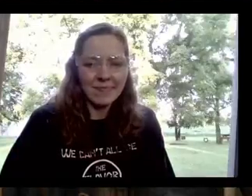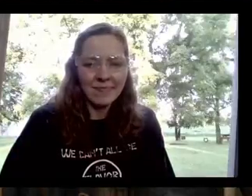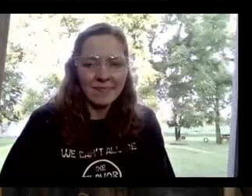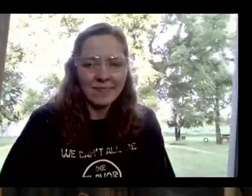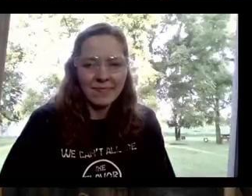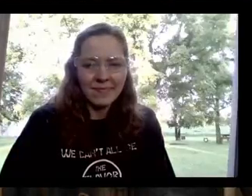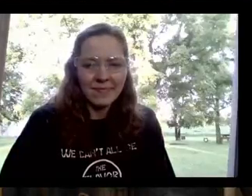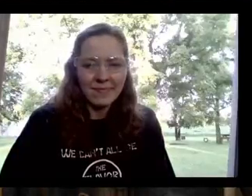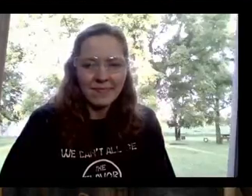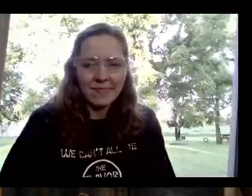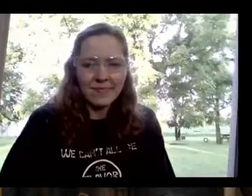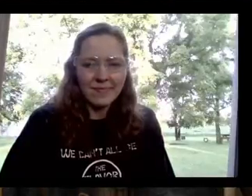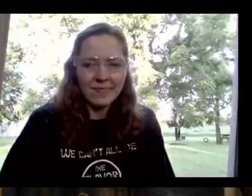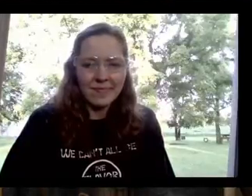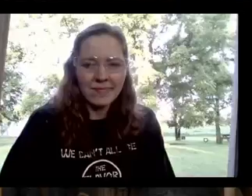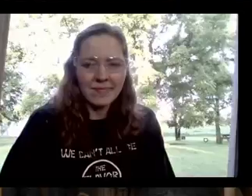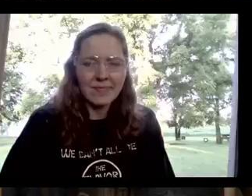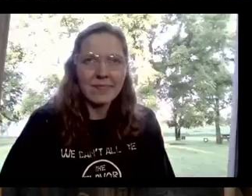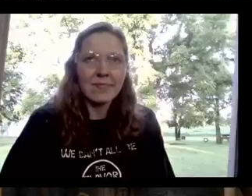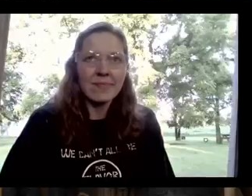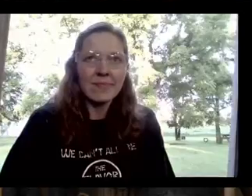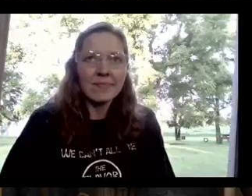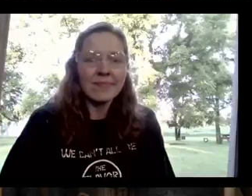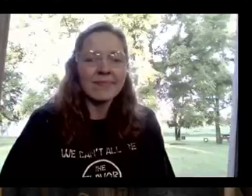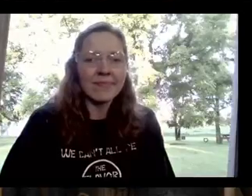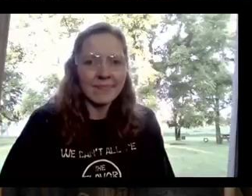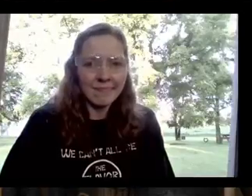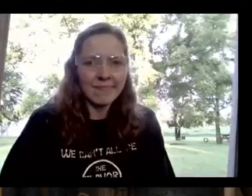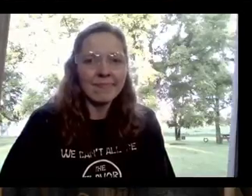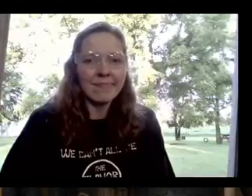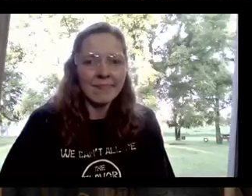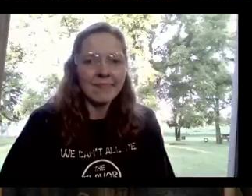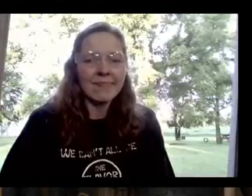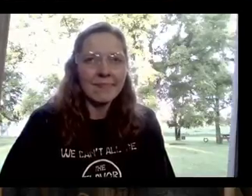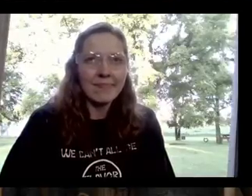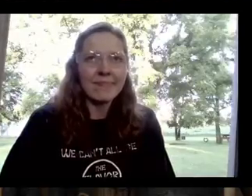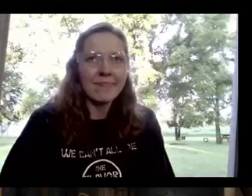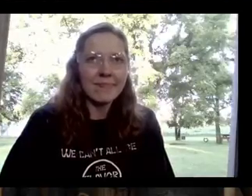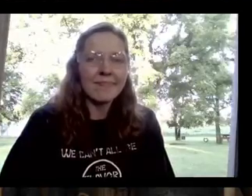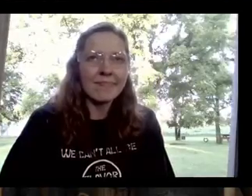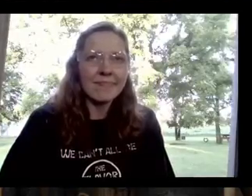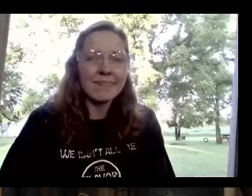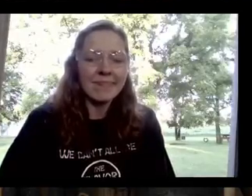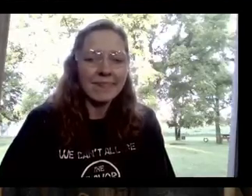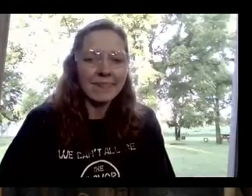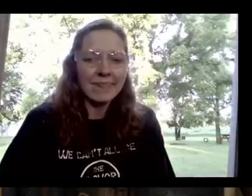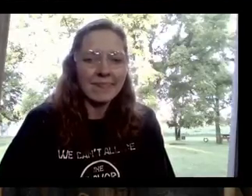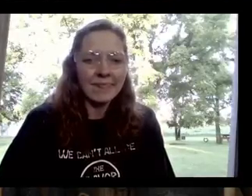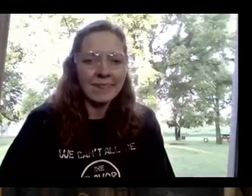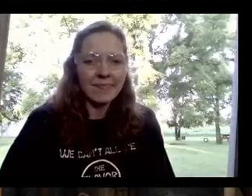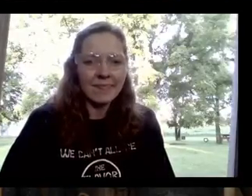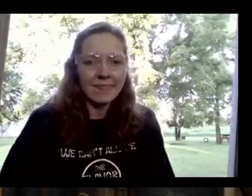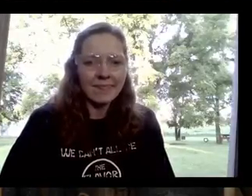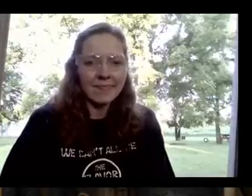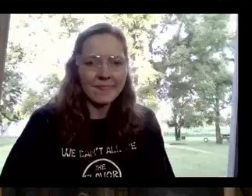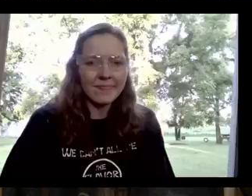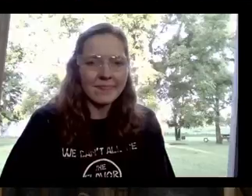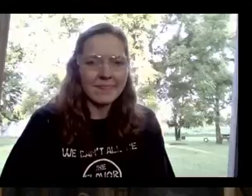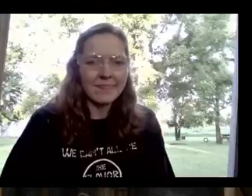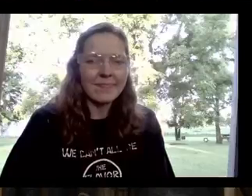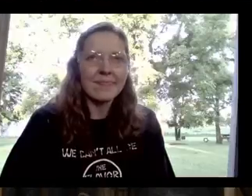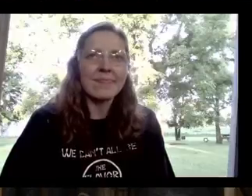the time that you spend with Jessica and I on Friday nights, and the time that you spend to watch the